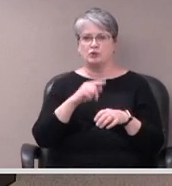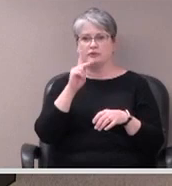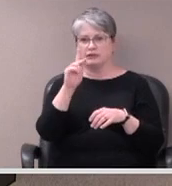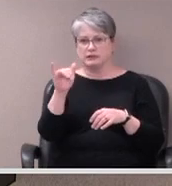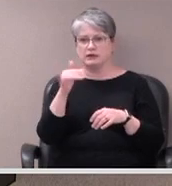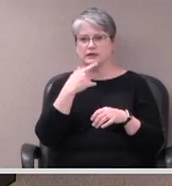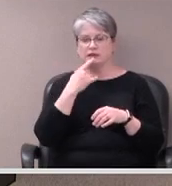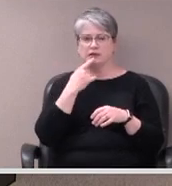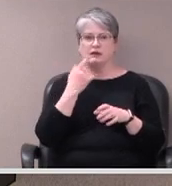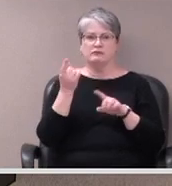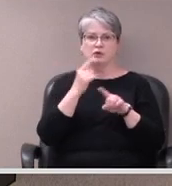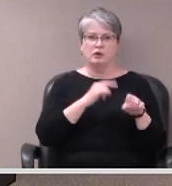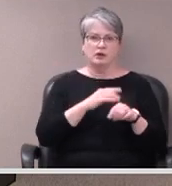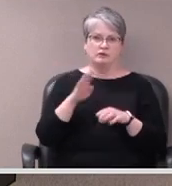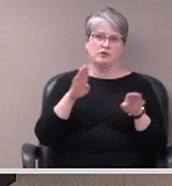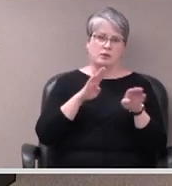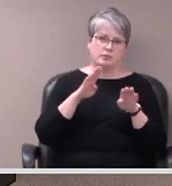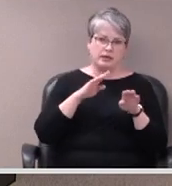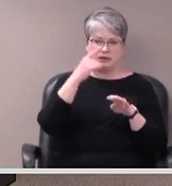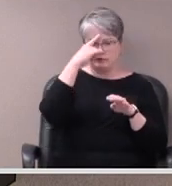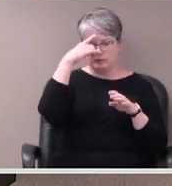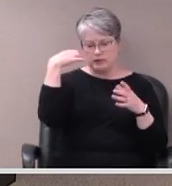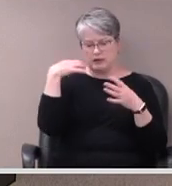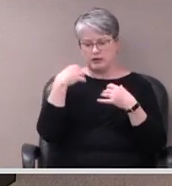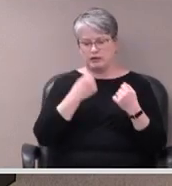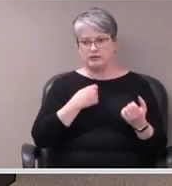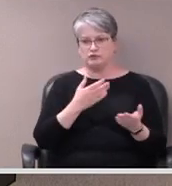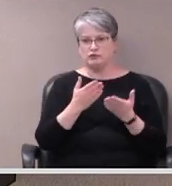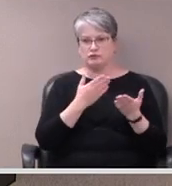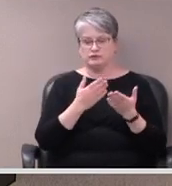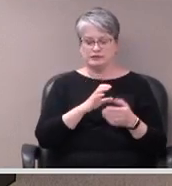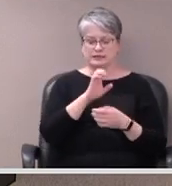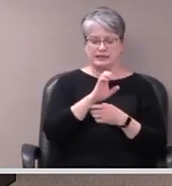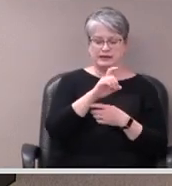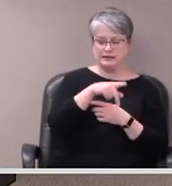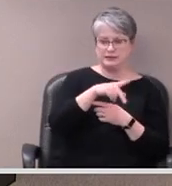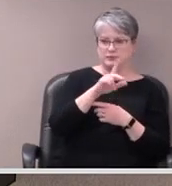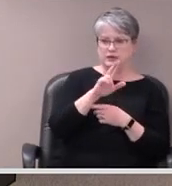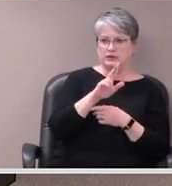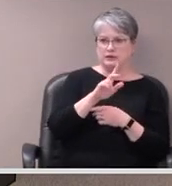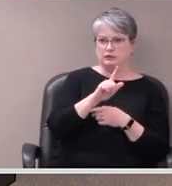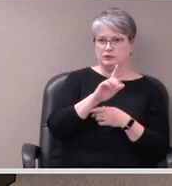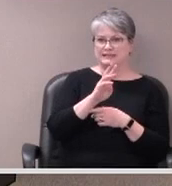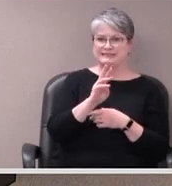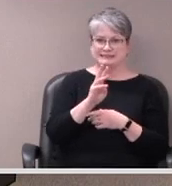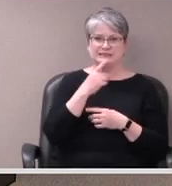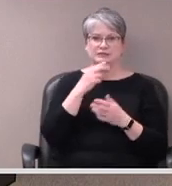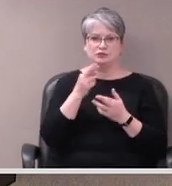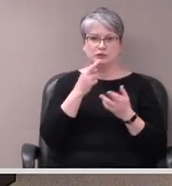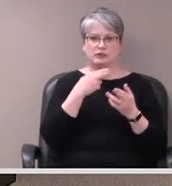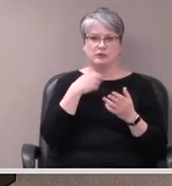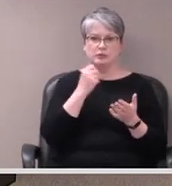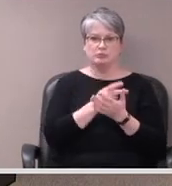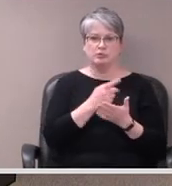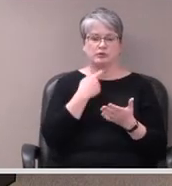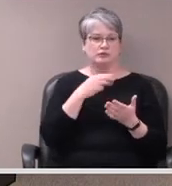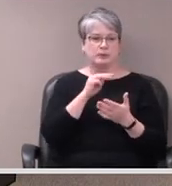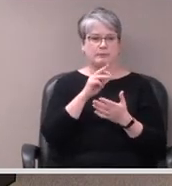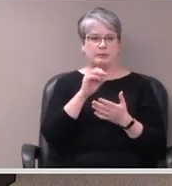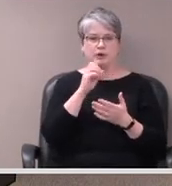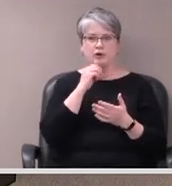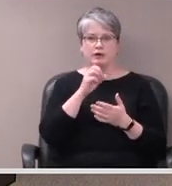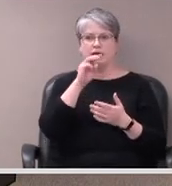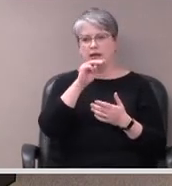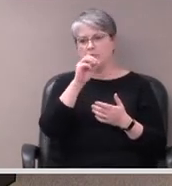for on-site behavior mental health services, and XP26, recommendation for approval of memorandum of